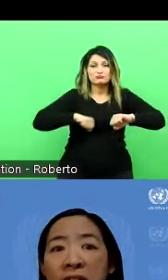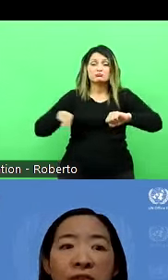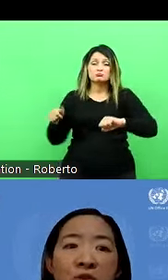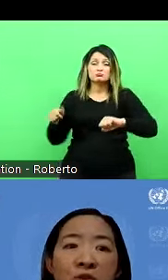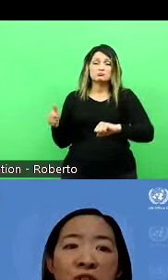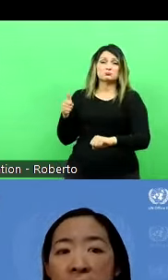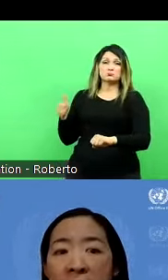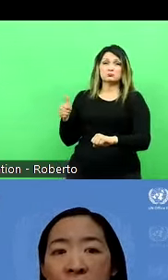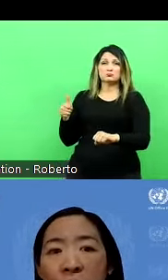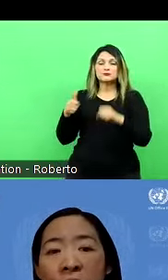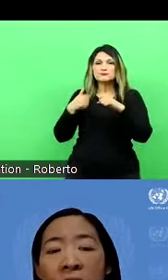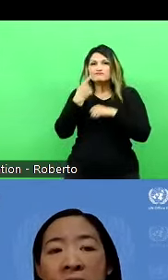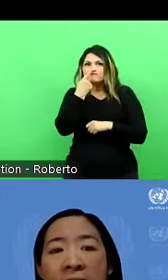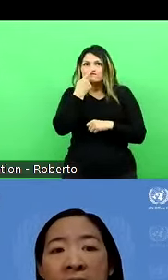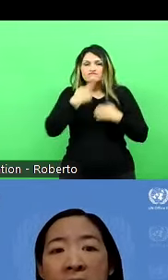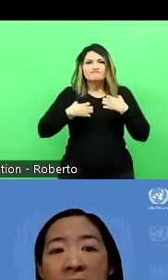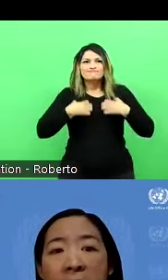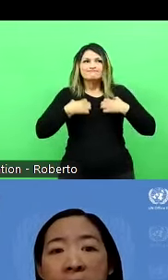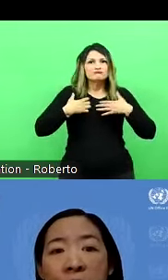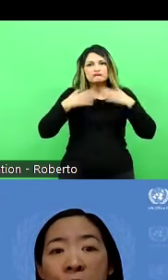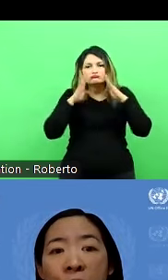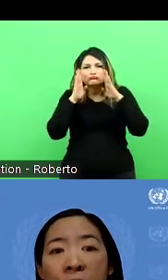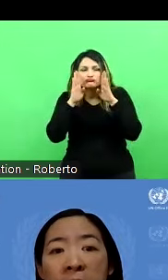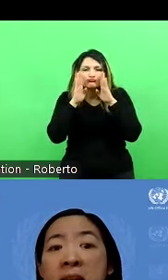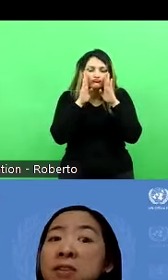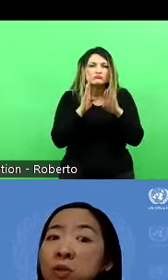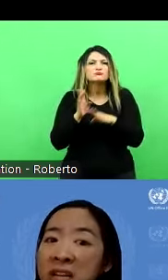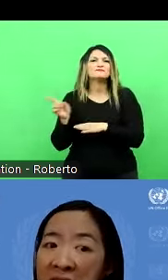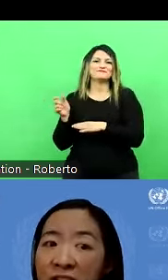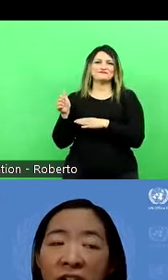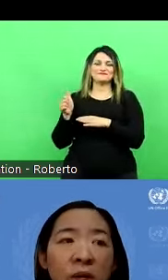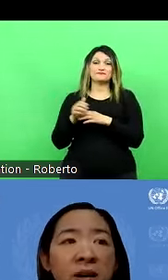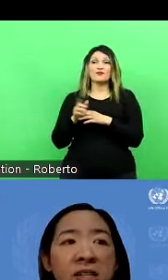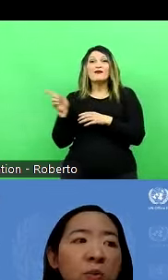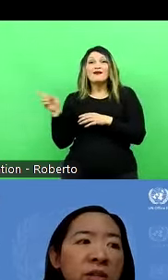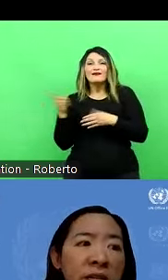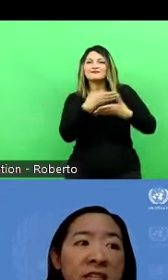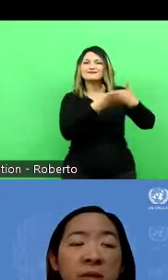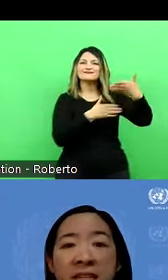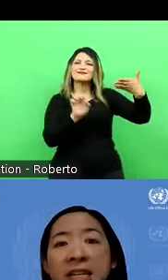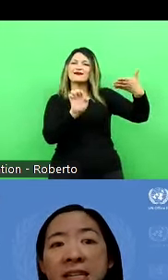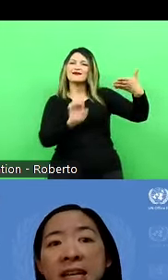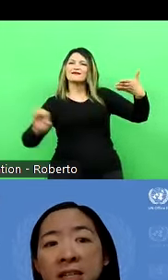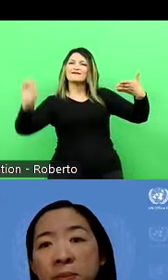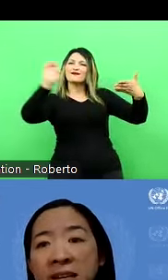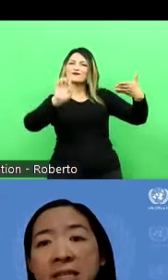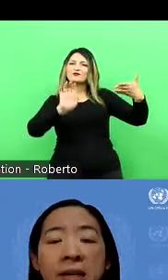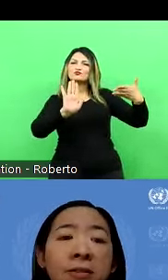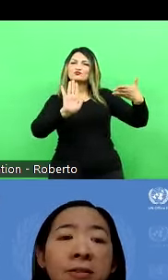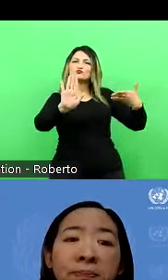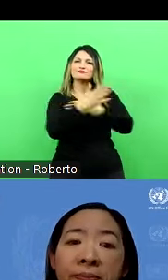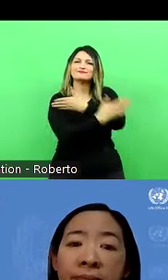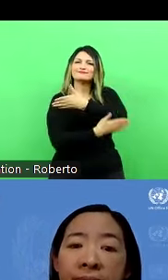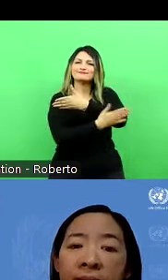improve in the future to make sure that you are meaningfully engaging with person with disability in the next planning